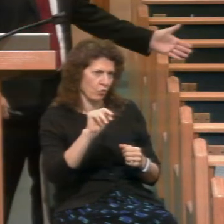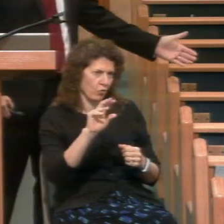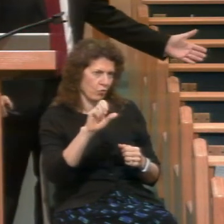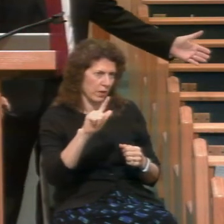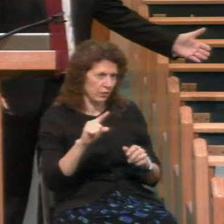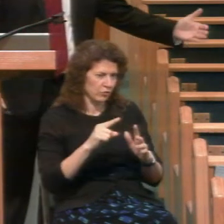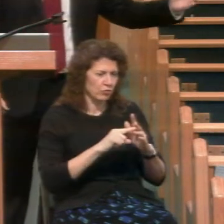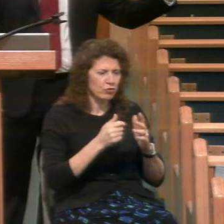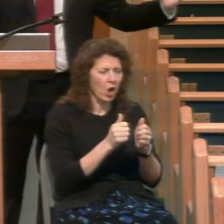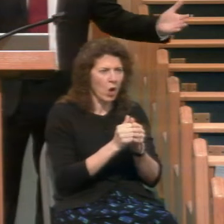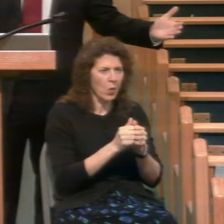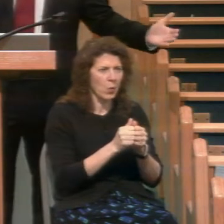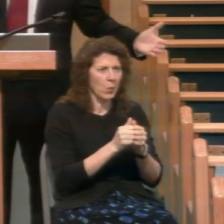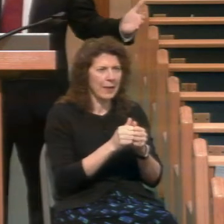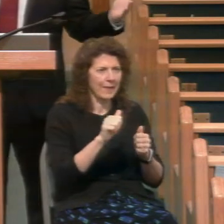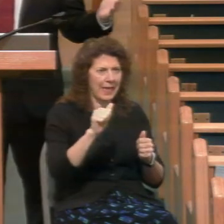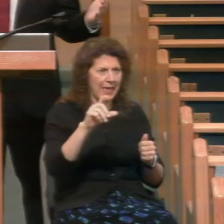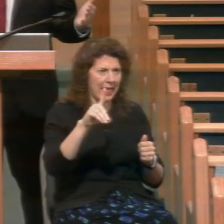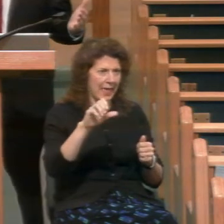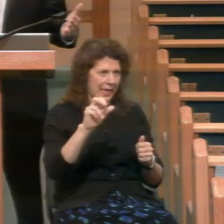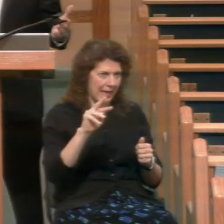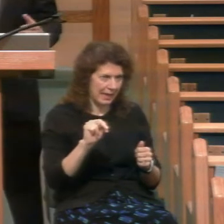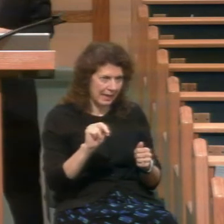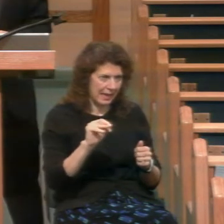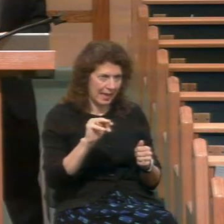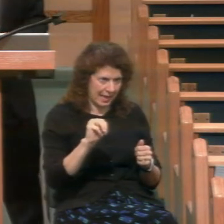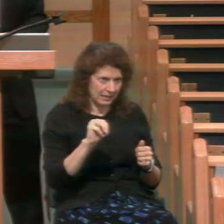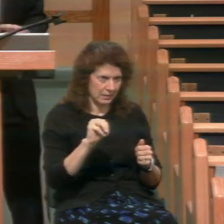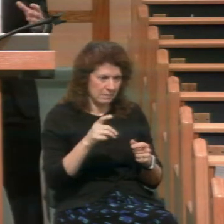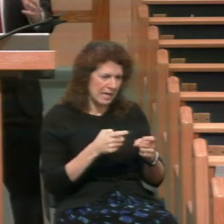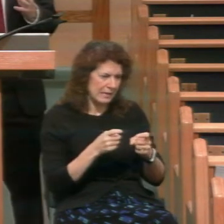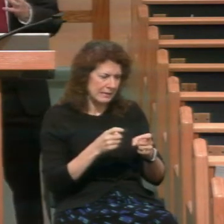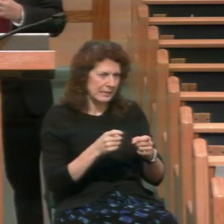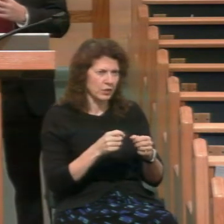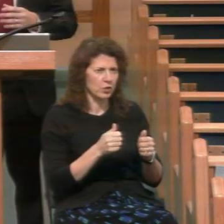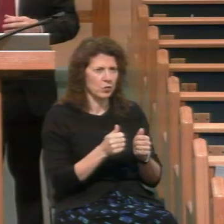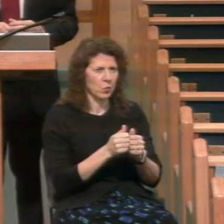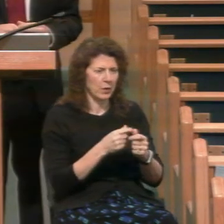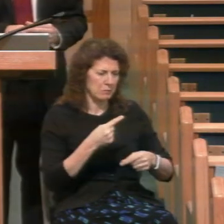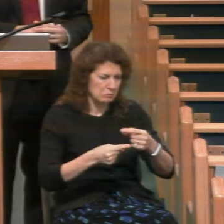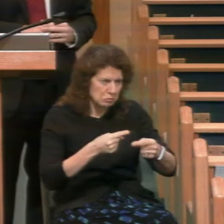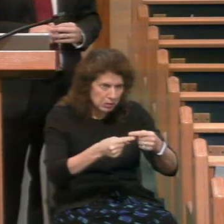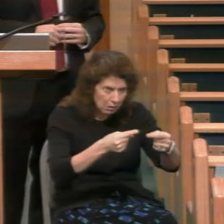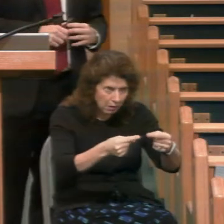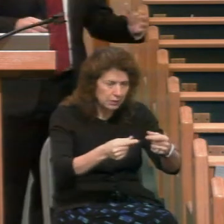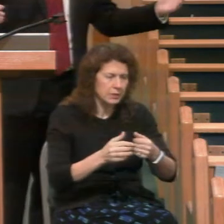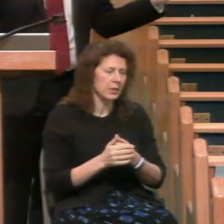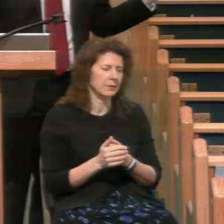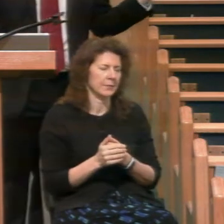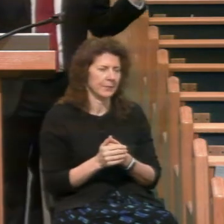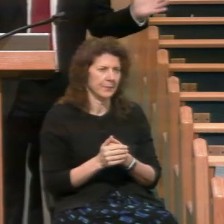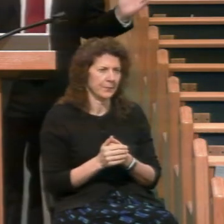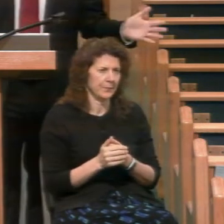Adam, deals with the genealogies all the way up to the history of the kings of Judah as well. So it covers